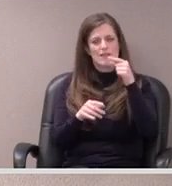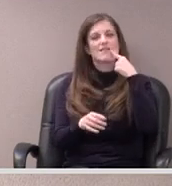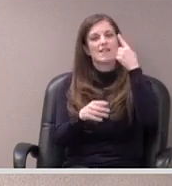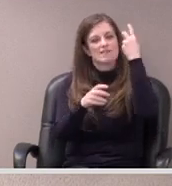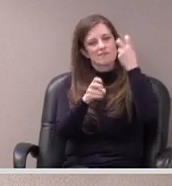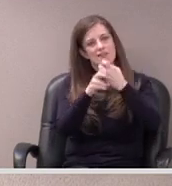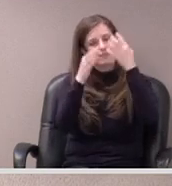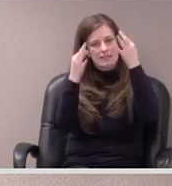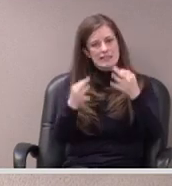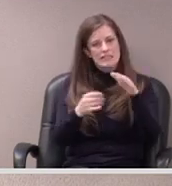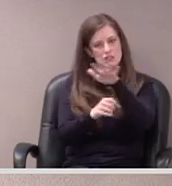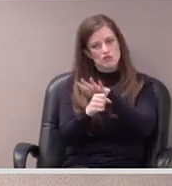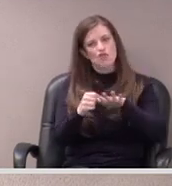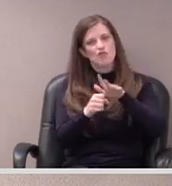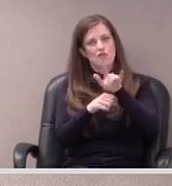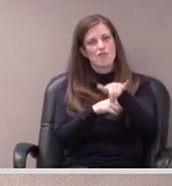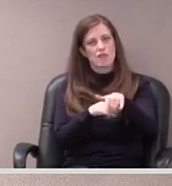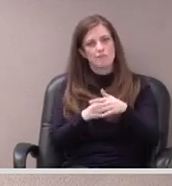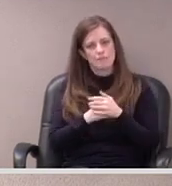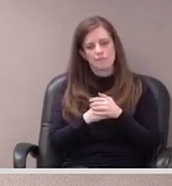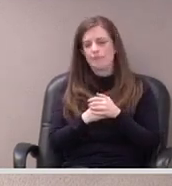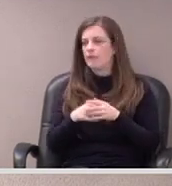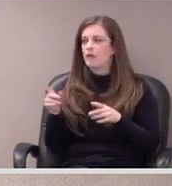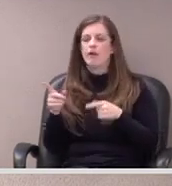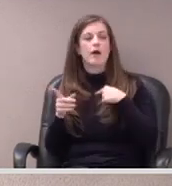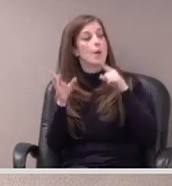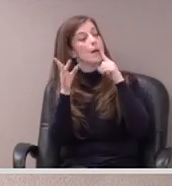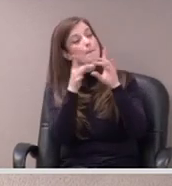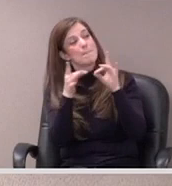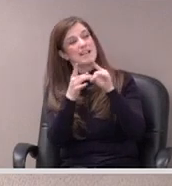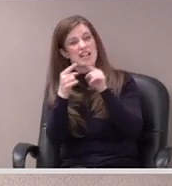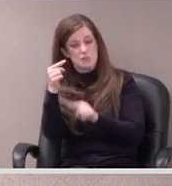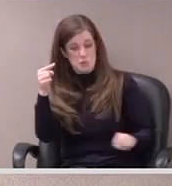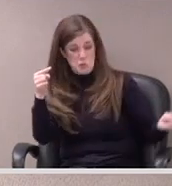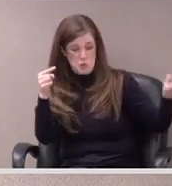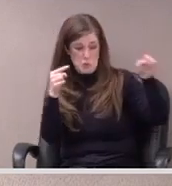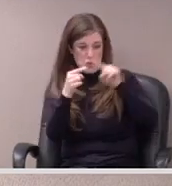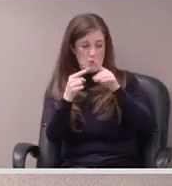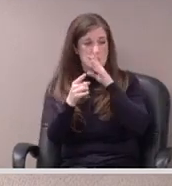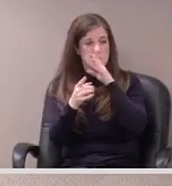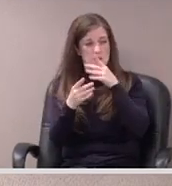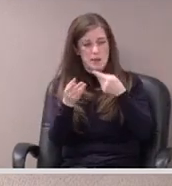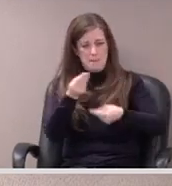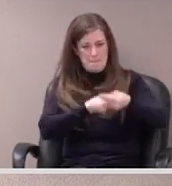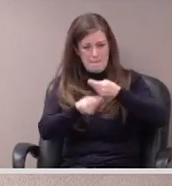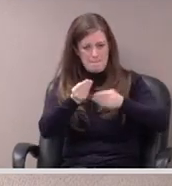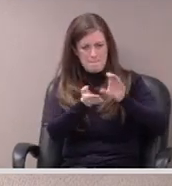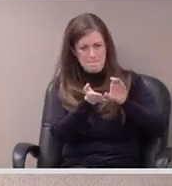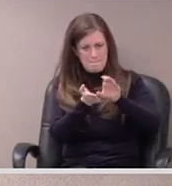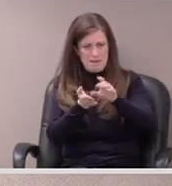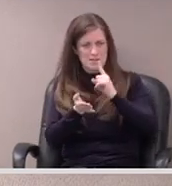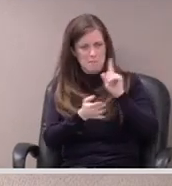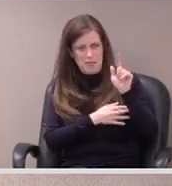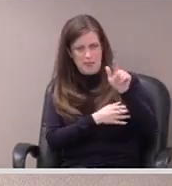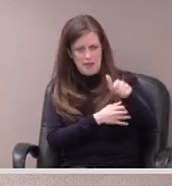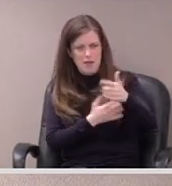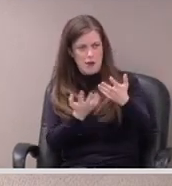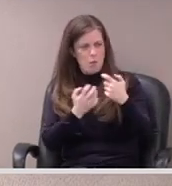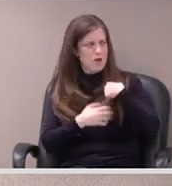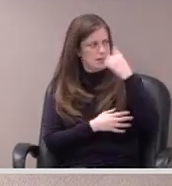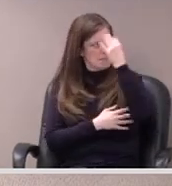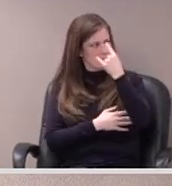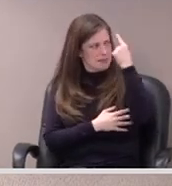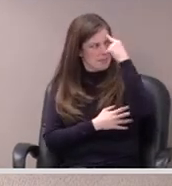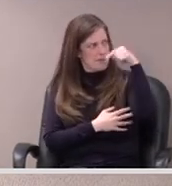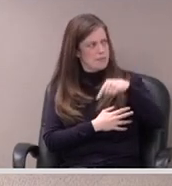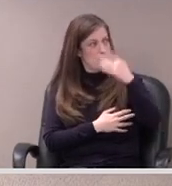student assignment. I want to mention this because it's going to circle back around. We have a discussion about budgets a little bit later. And I want us to be thinking about this